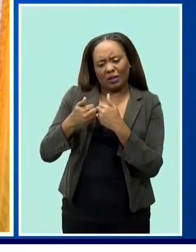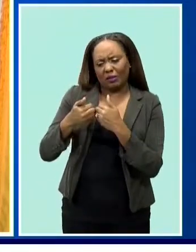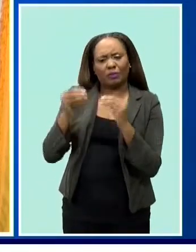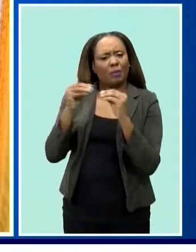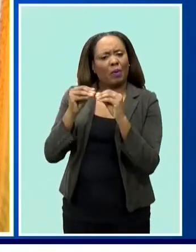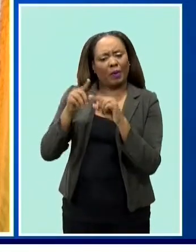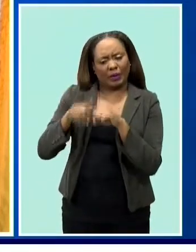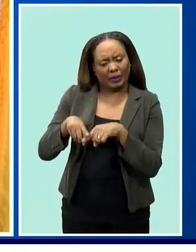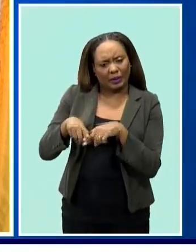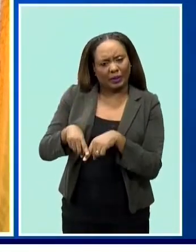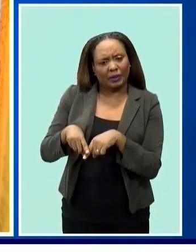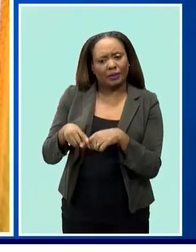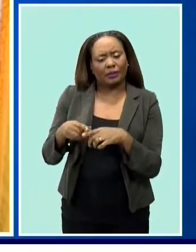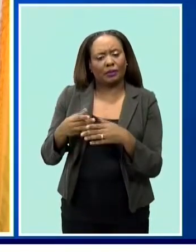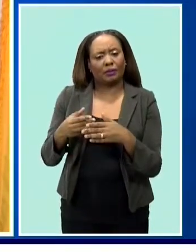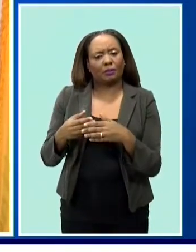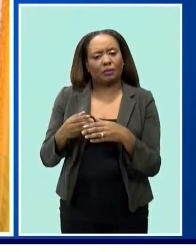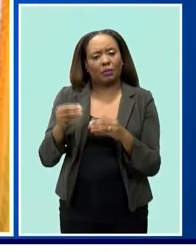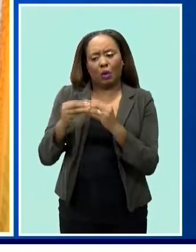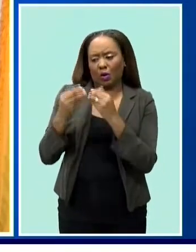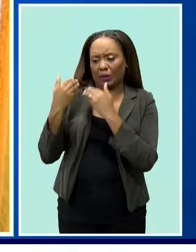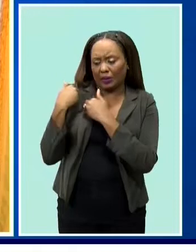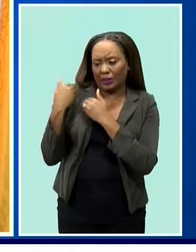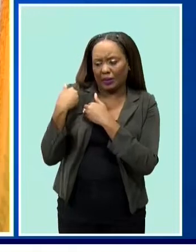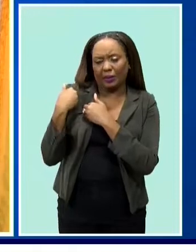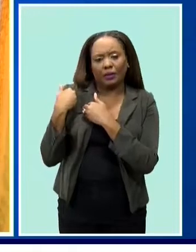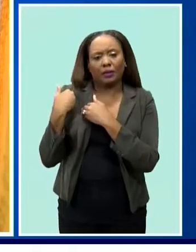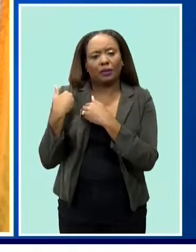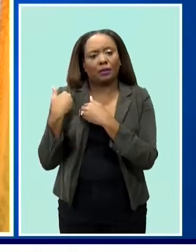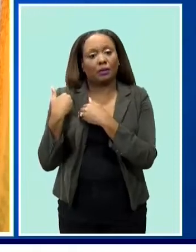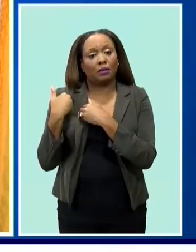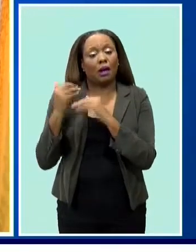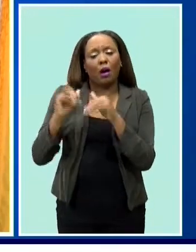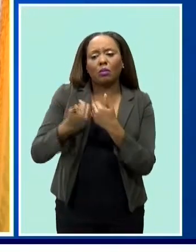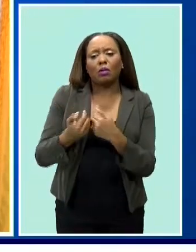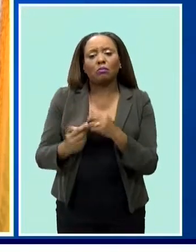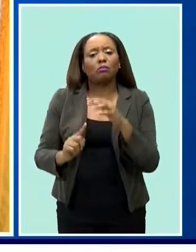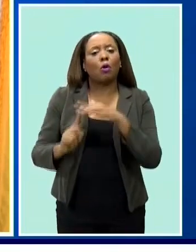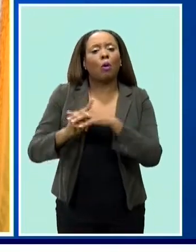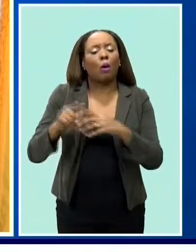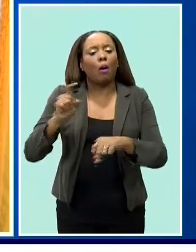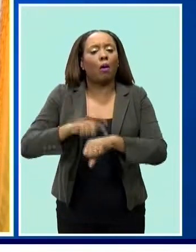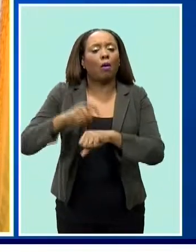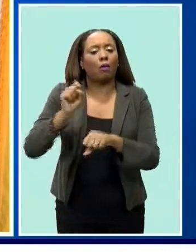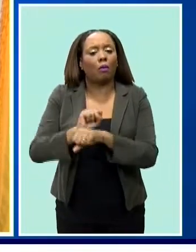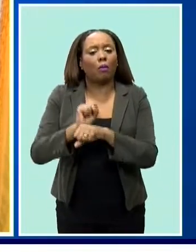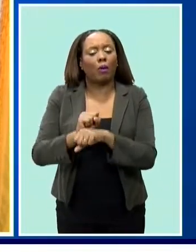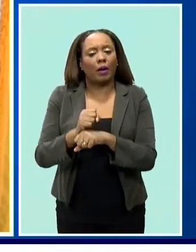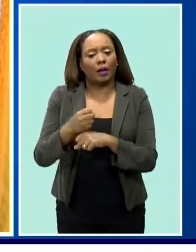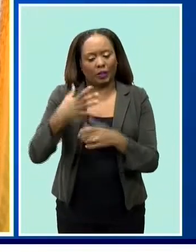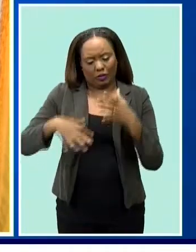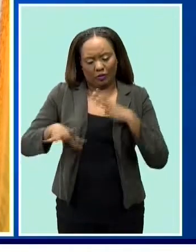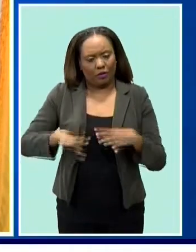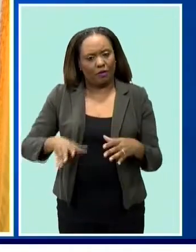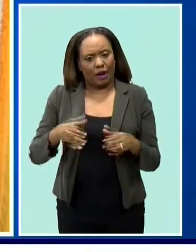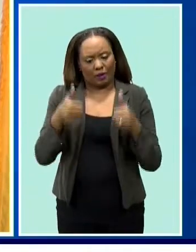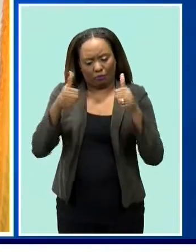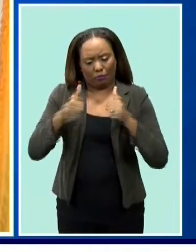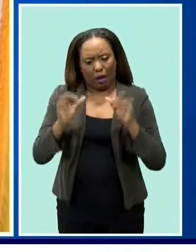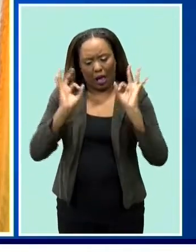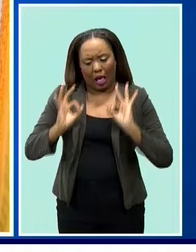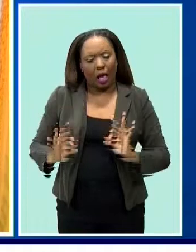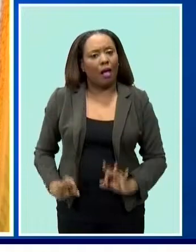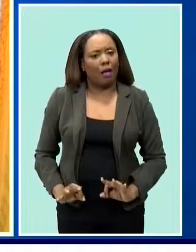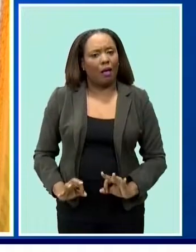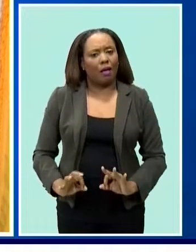person. It also teaches me how to be on time for work, look decent, and be more responsible.